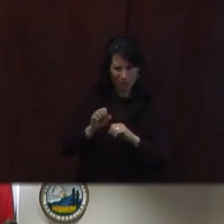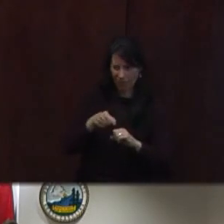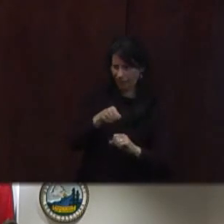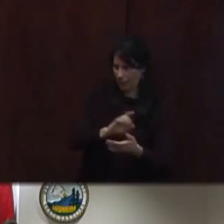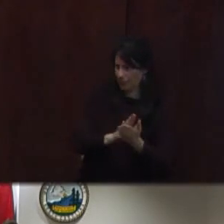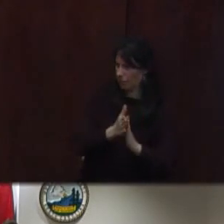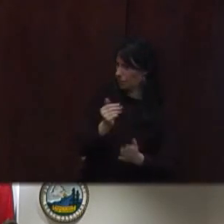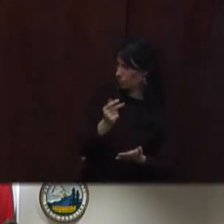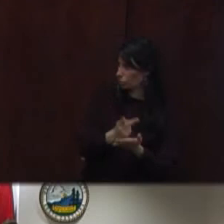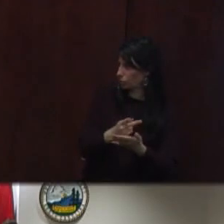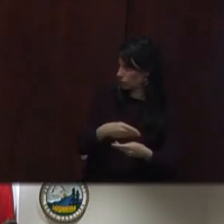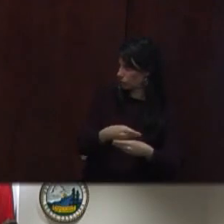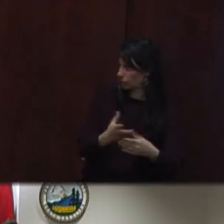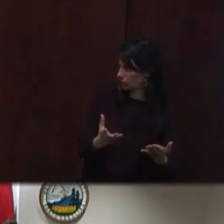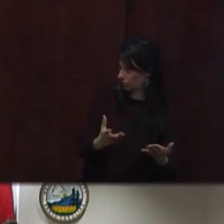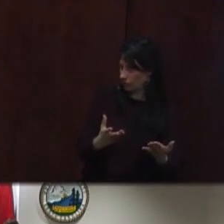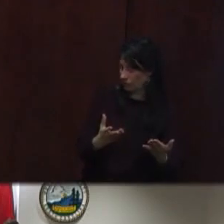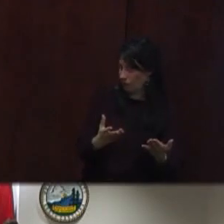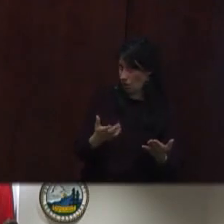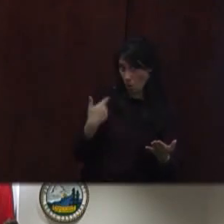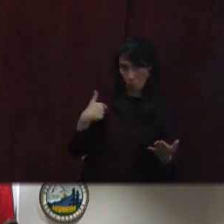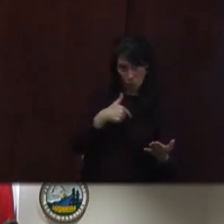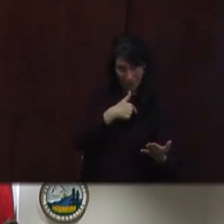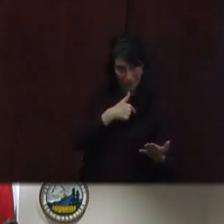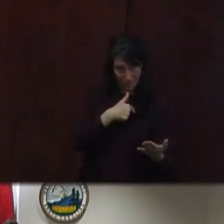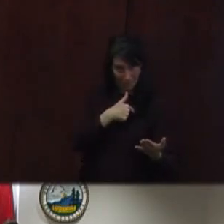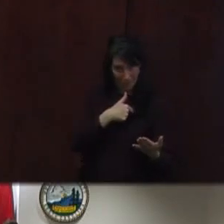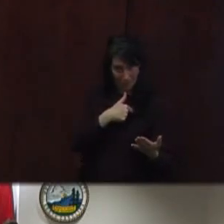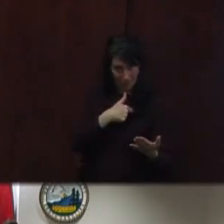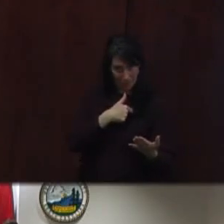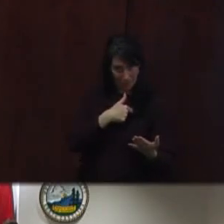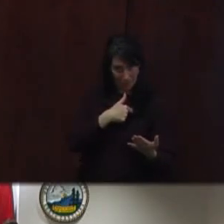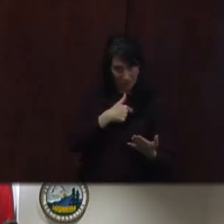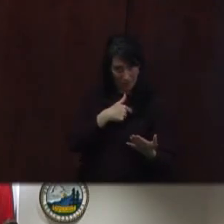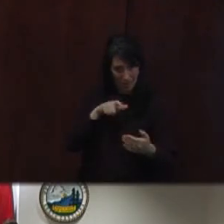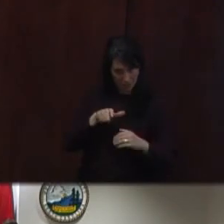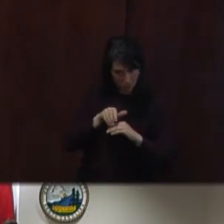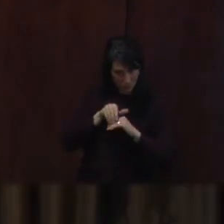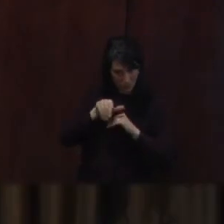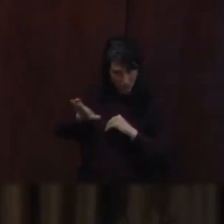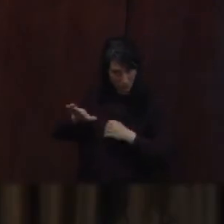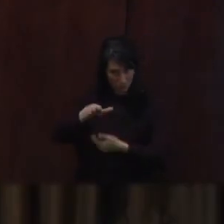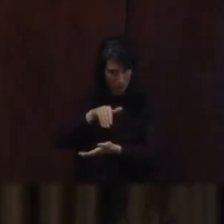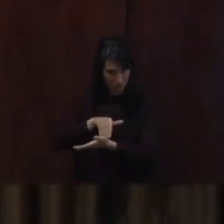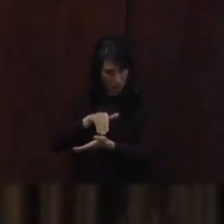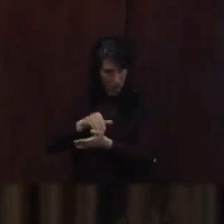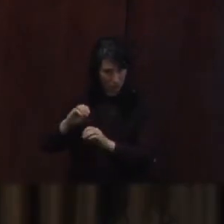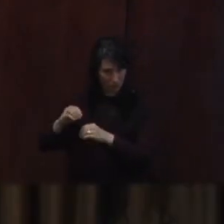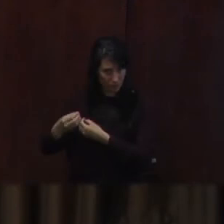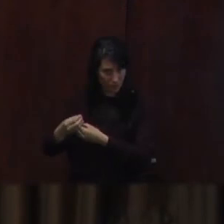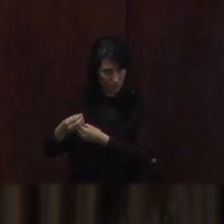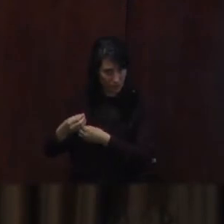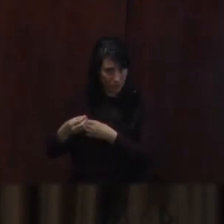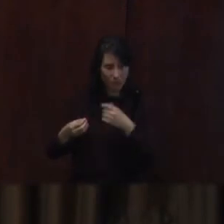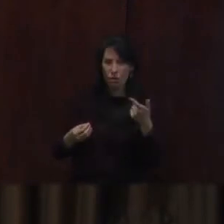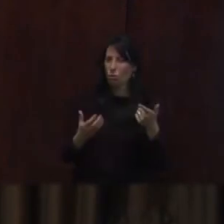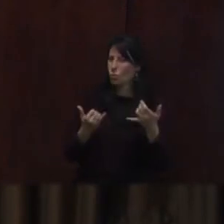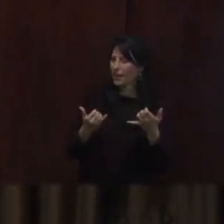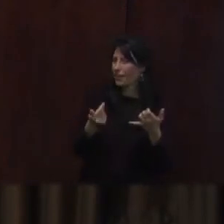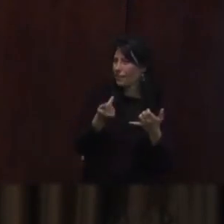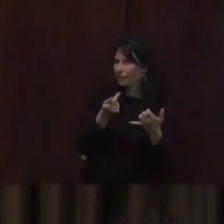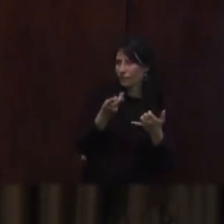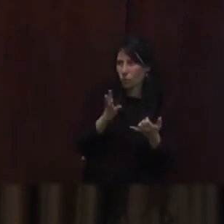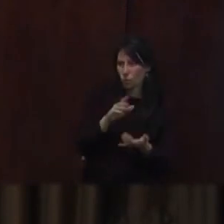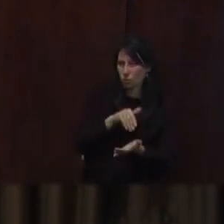say is that we would be responsible for supplying the shipment to them. So currently, there's only a handful of providers approved in